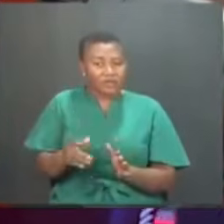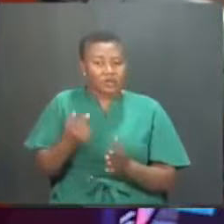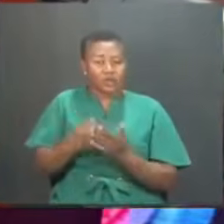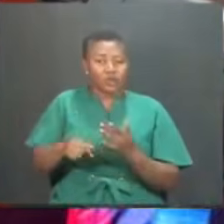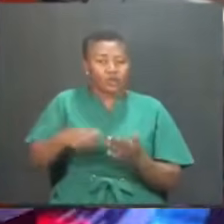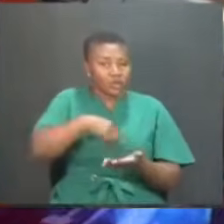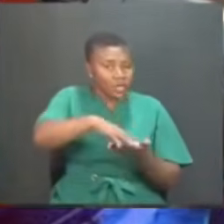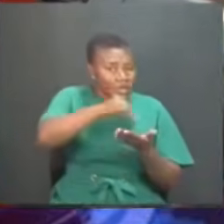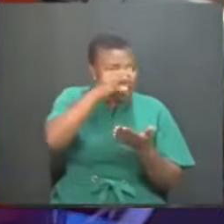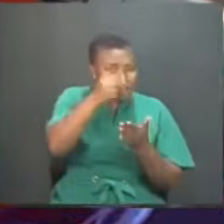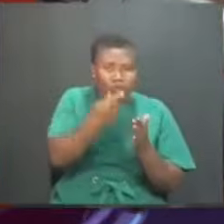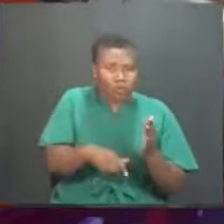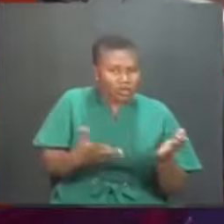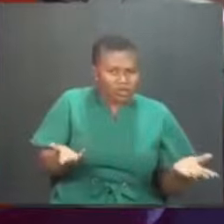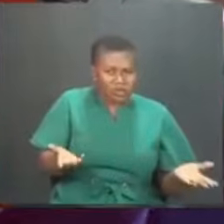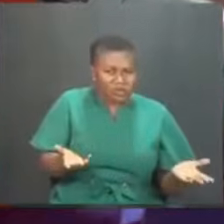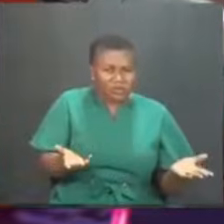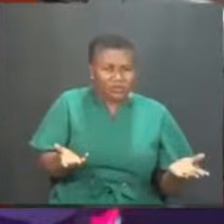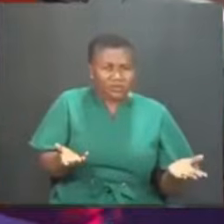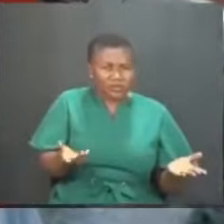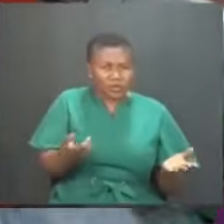incident? What can we learn?